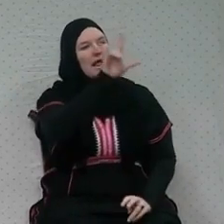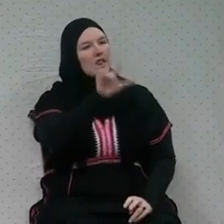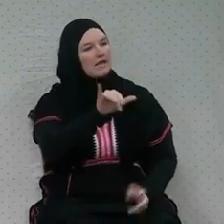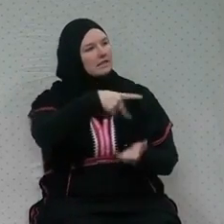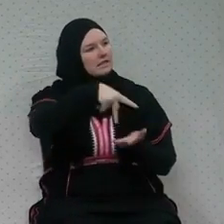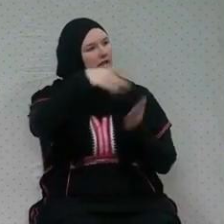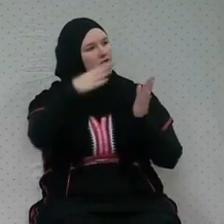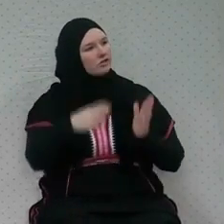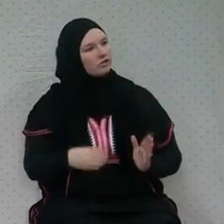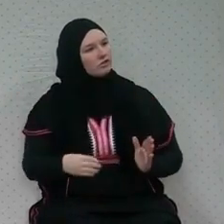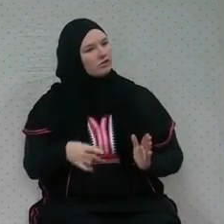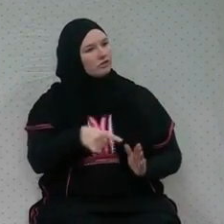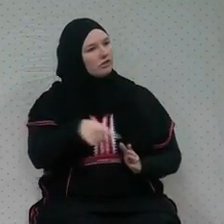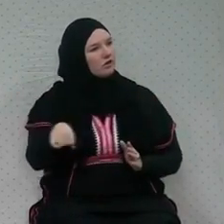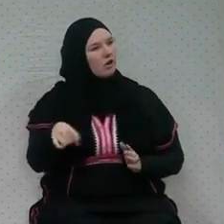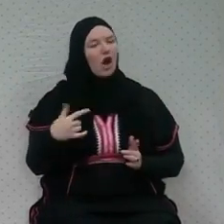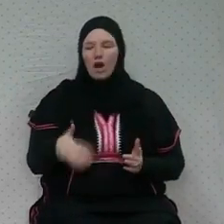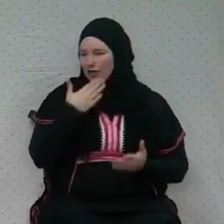the exemplary mother.